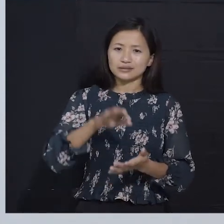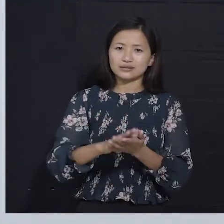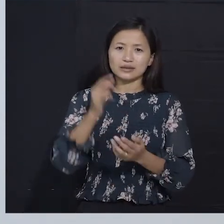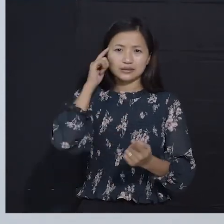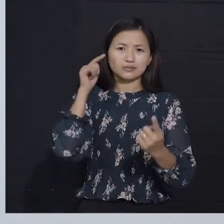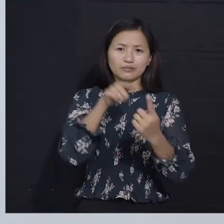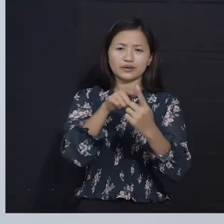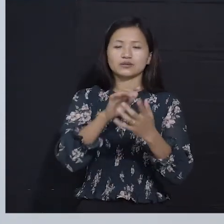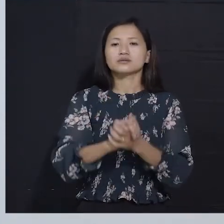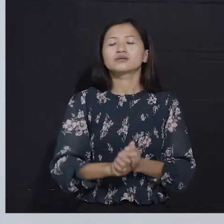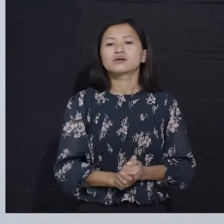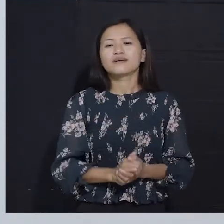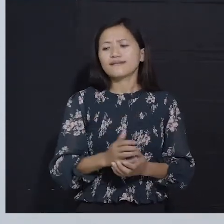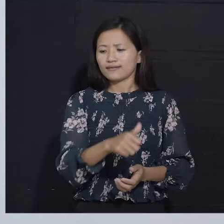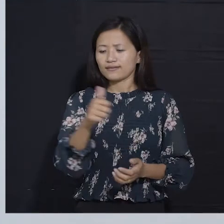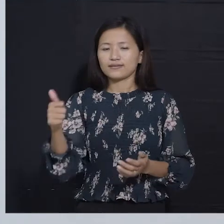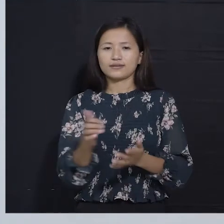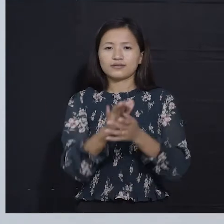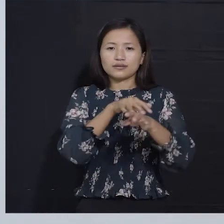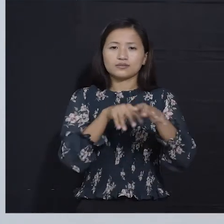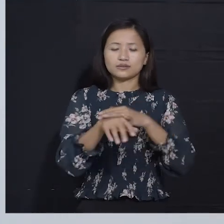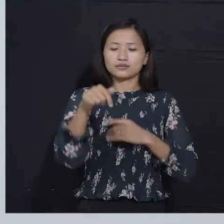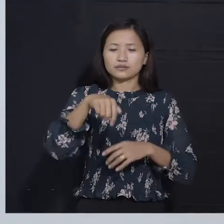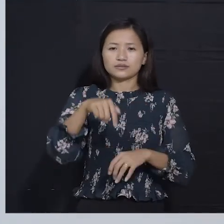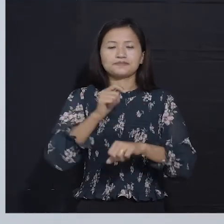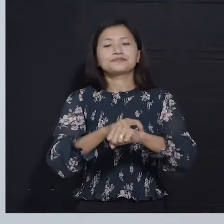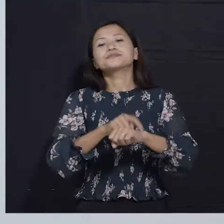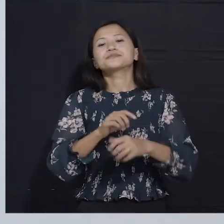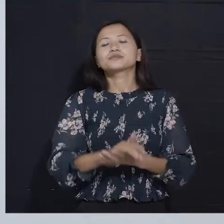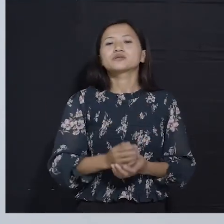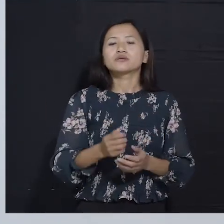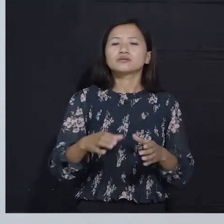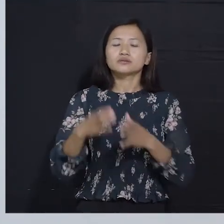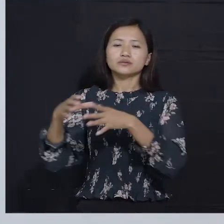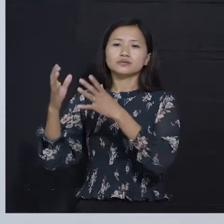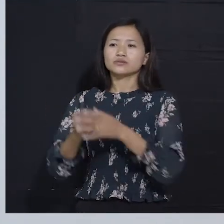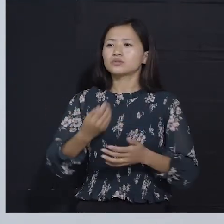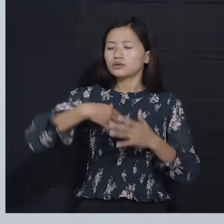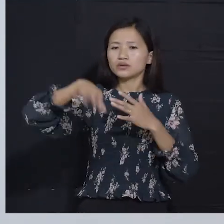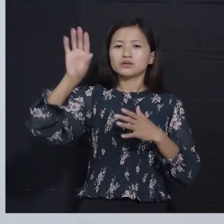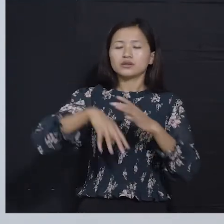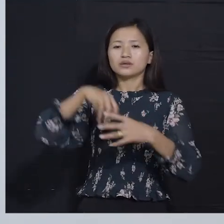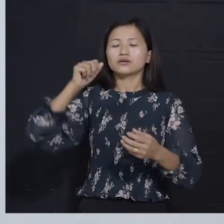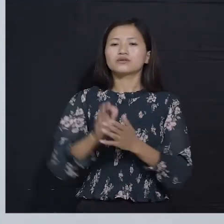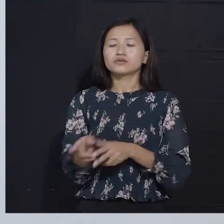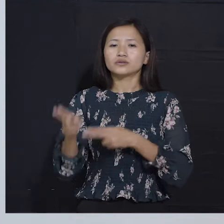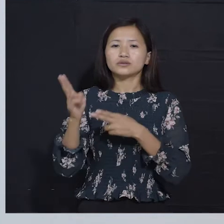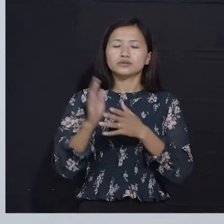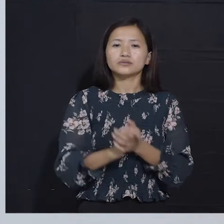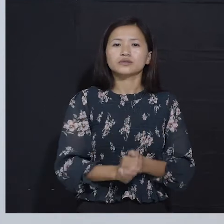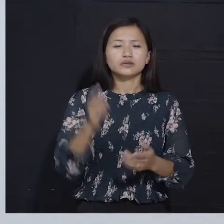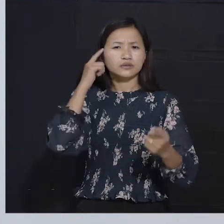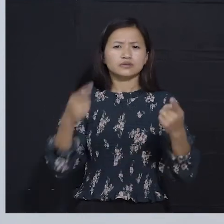was not expecting any animal at this time. Of course, he was in the jungle, he went out for hunting, but in this expedition,